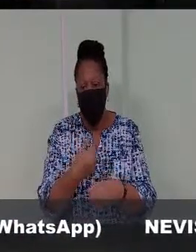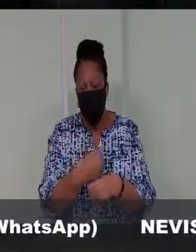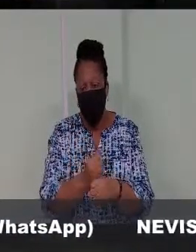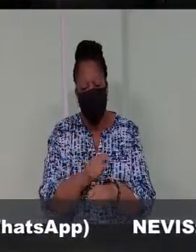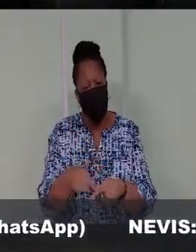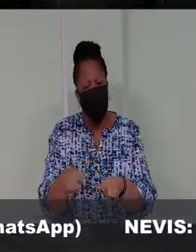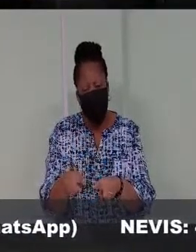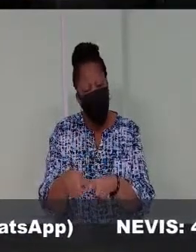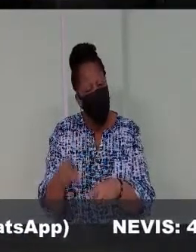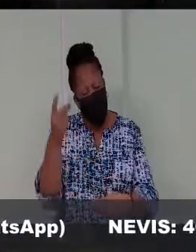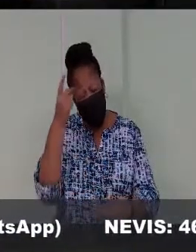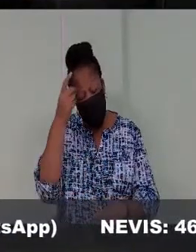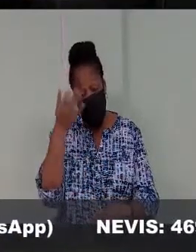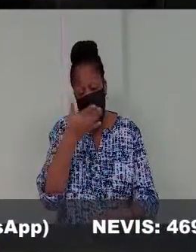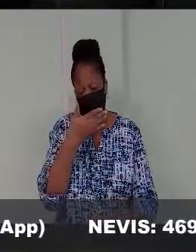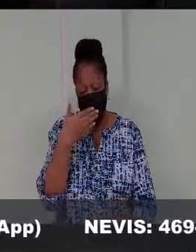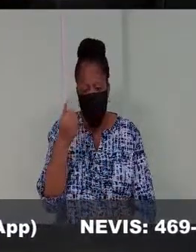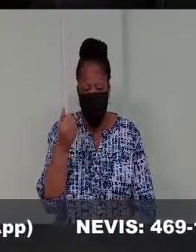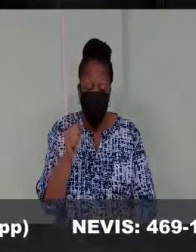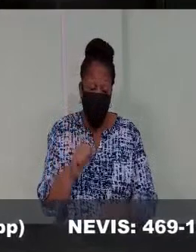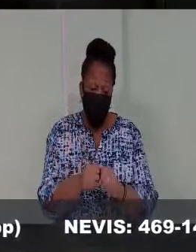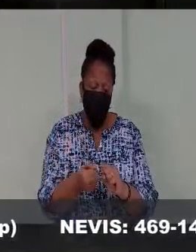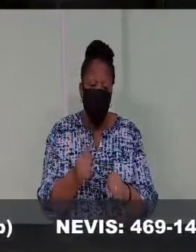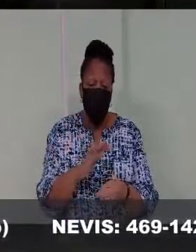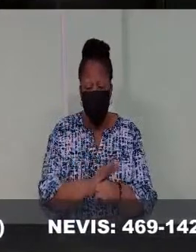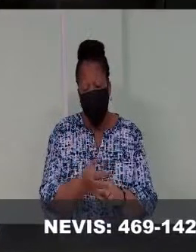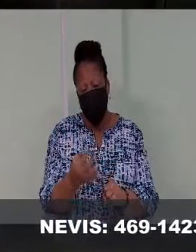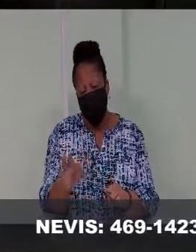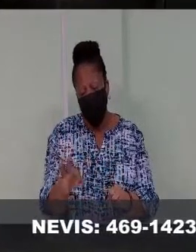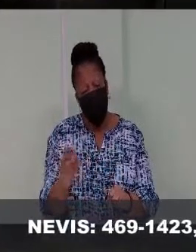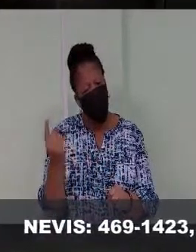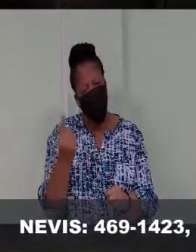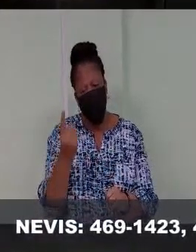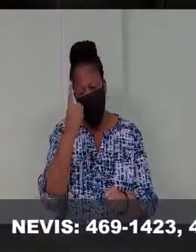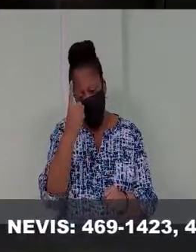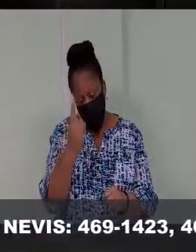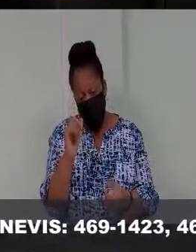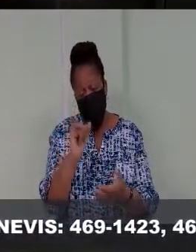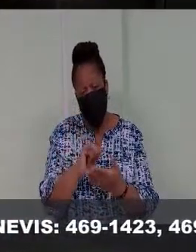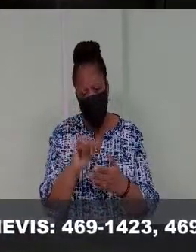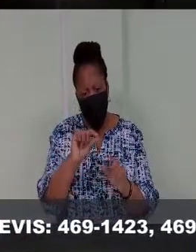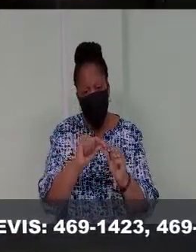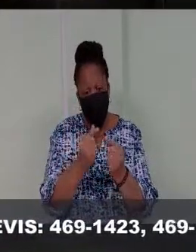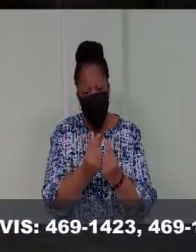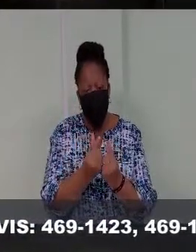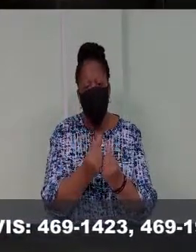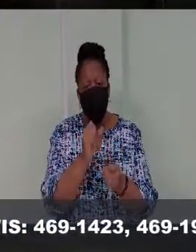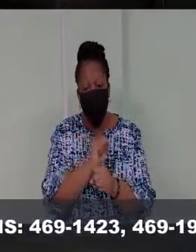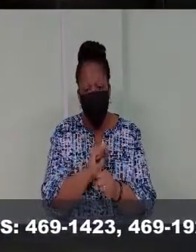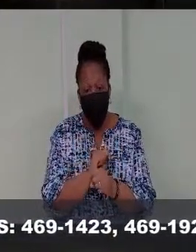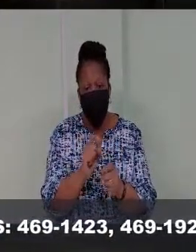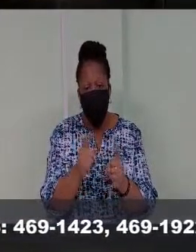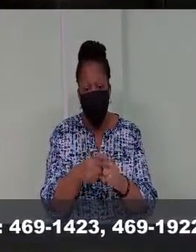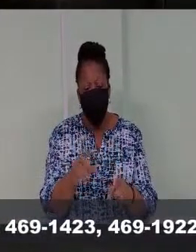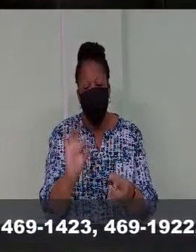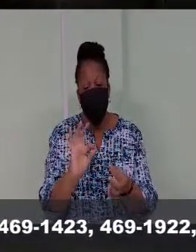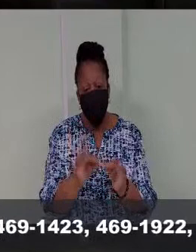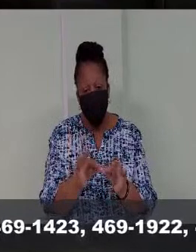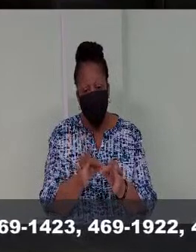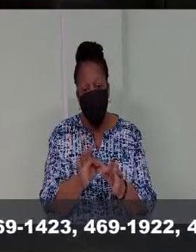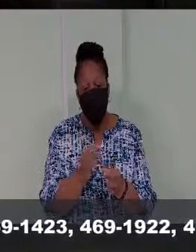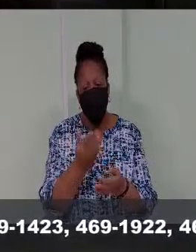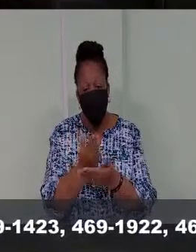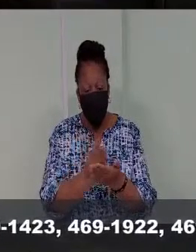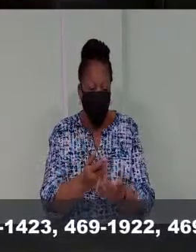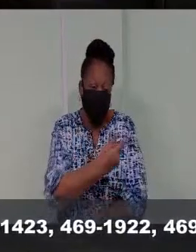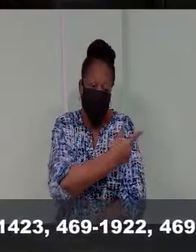just recently come up. And basically, the aim is to make sure that when the vaccine becomes available, it's available and accessible to every